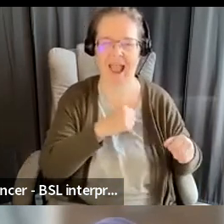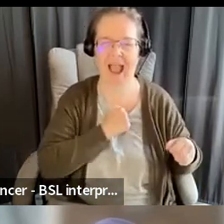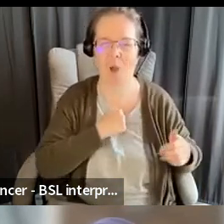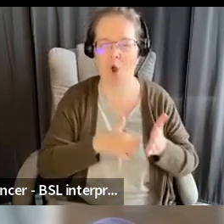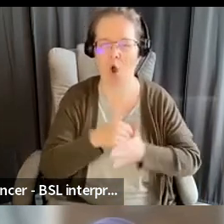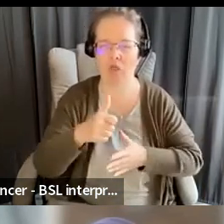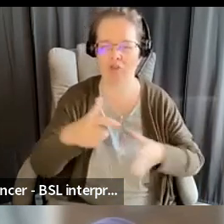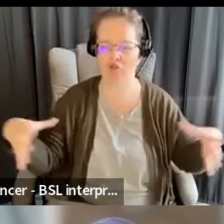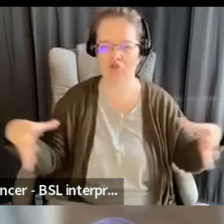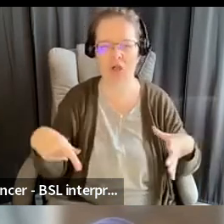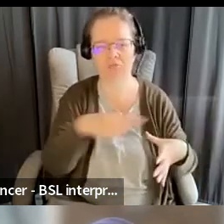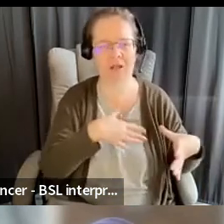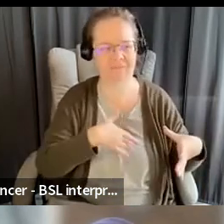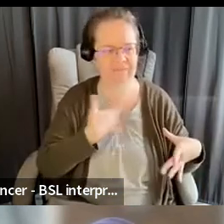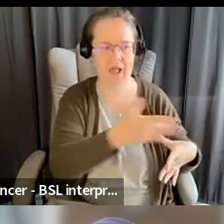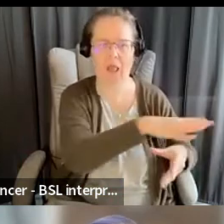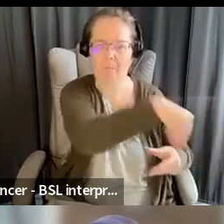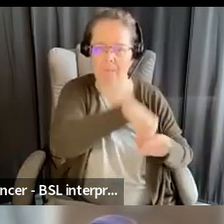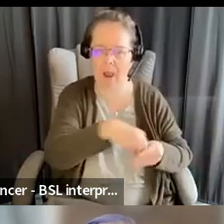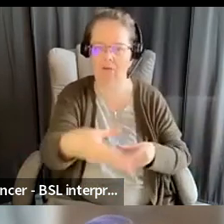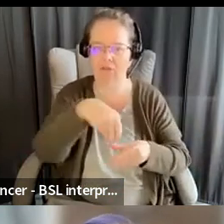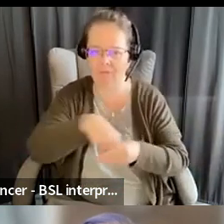have, you feel very much part of,